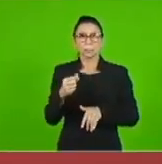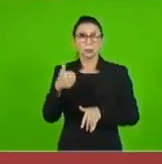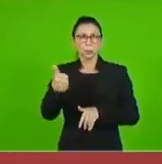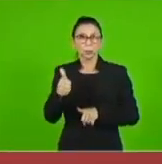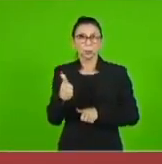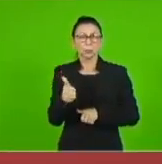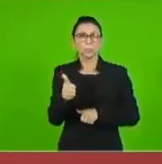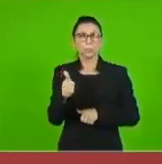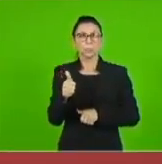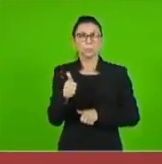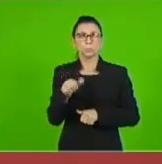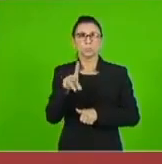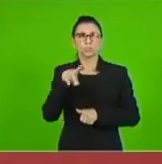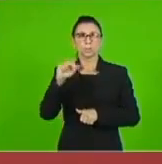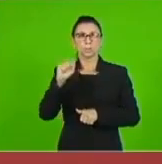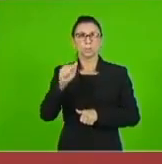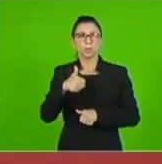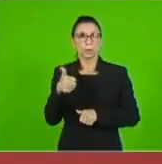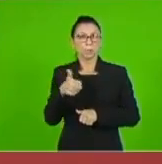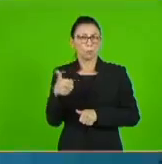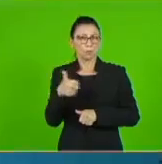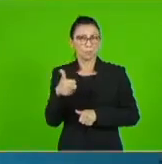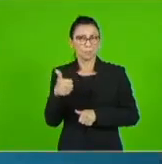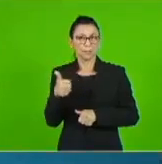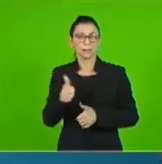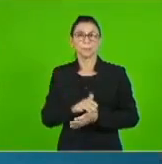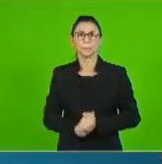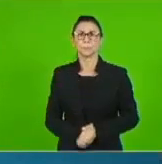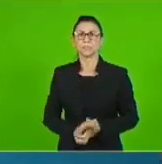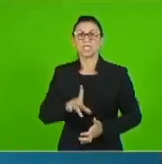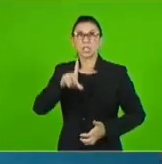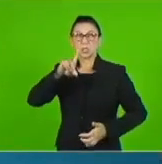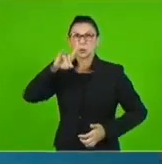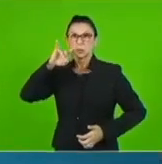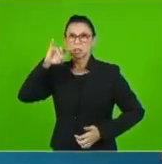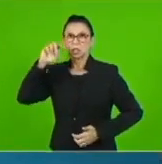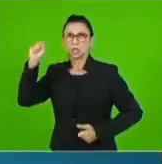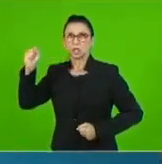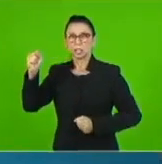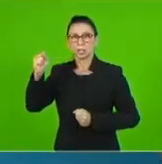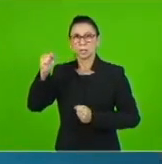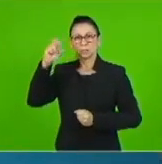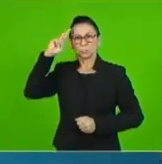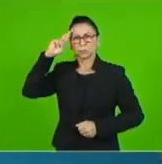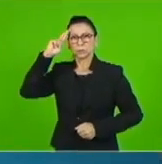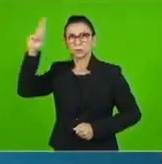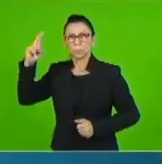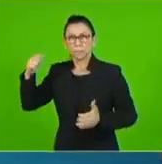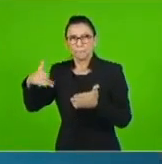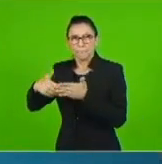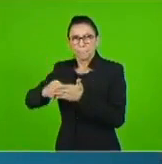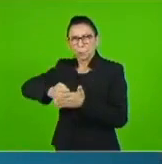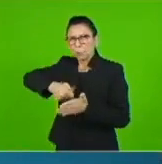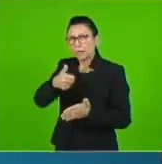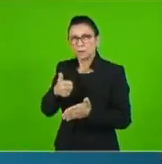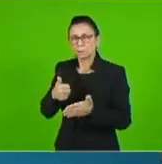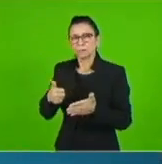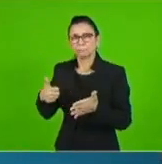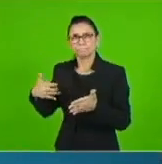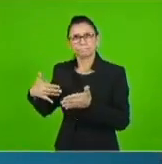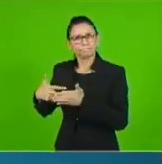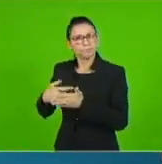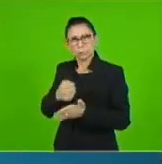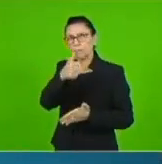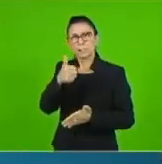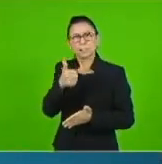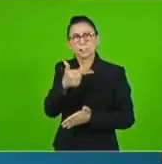September 11, 2001, according to the biblical prophecy. The great day of the Lord is coming near. It's